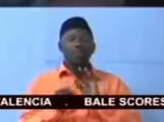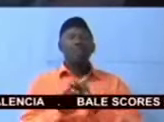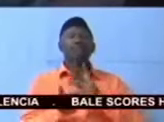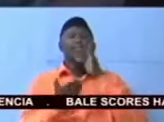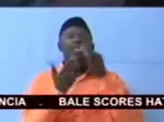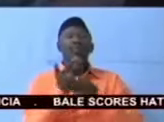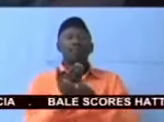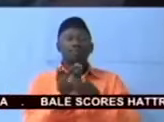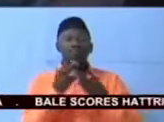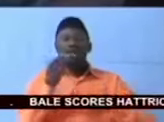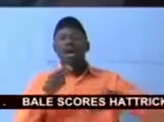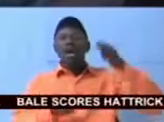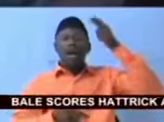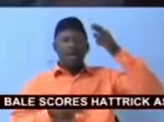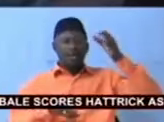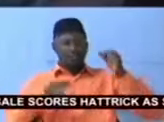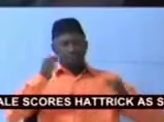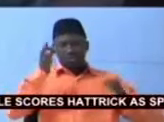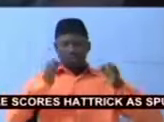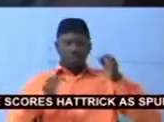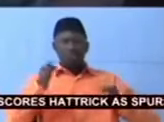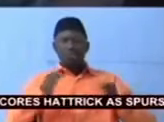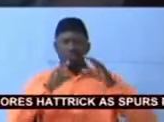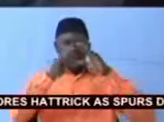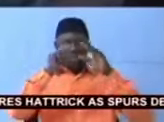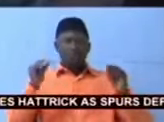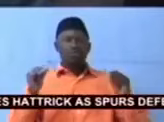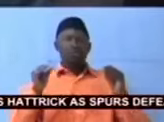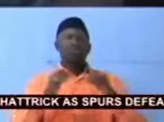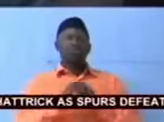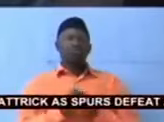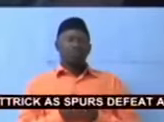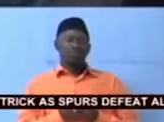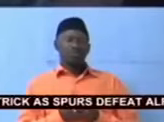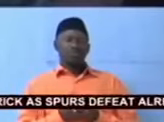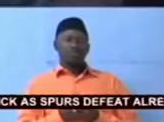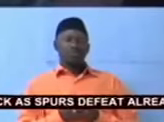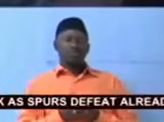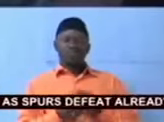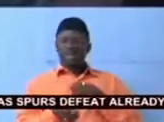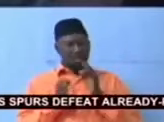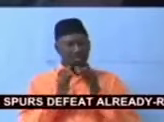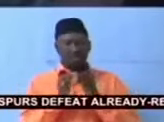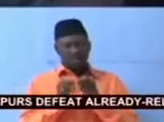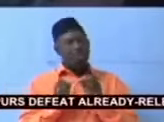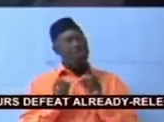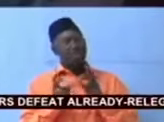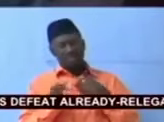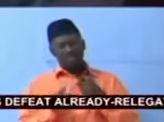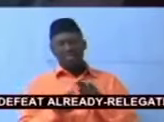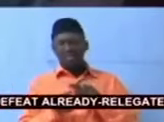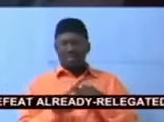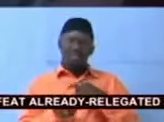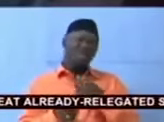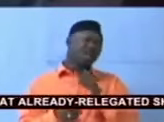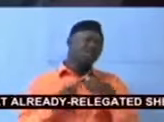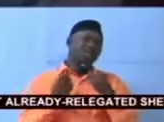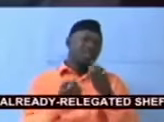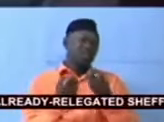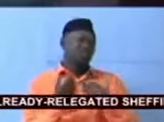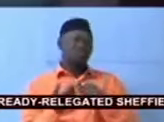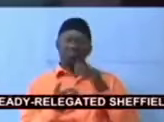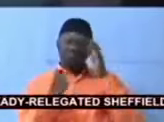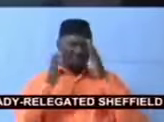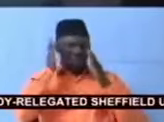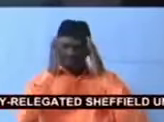Court. And I said to him, well, that's fine, because he said he was busy, so he could not do it. He had other matters to attend